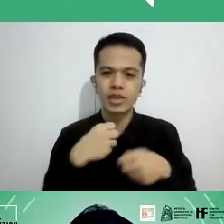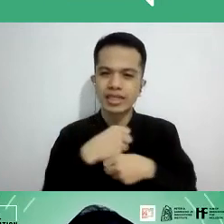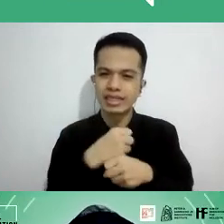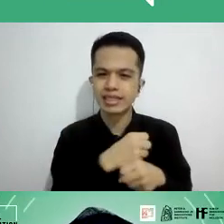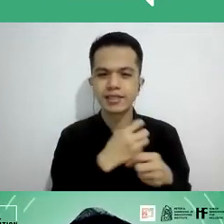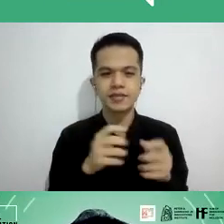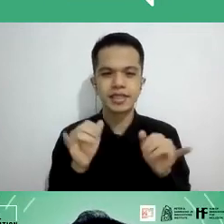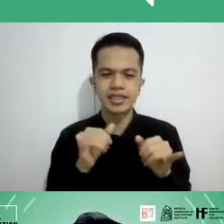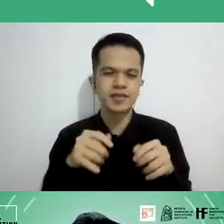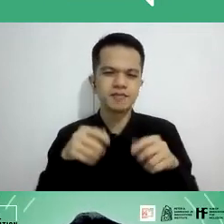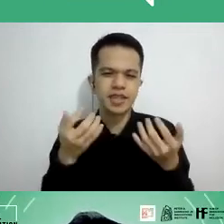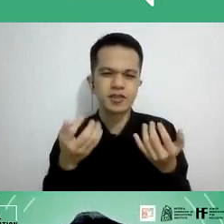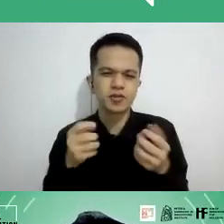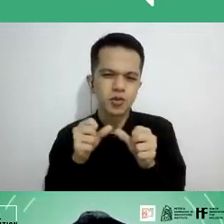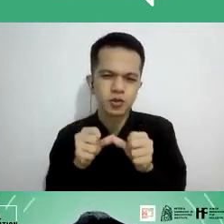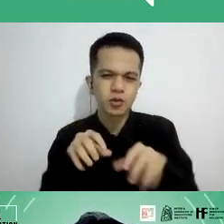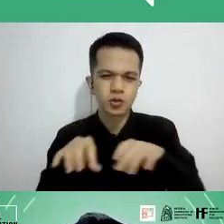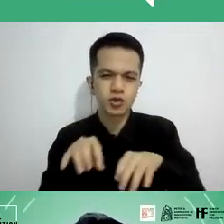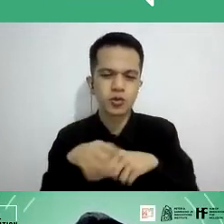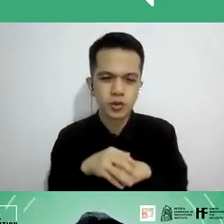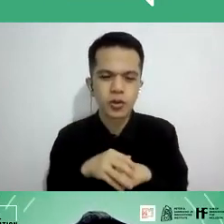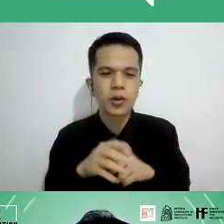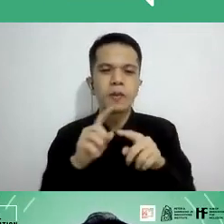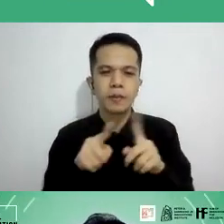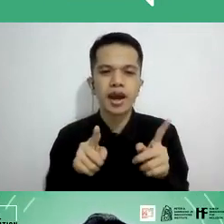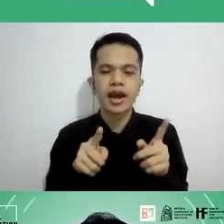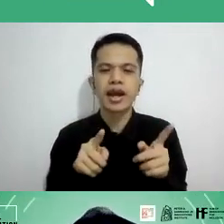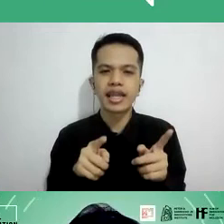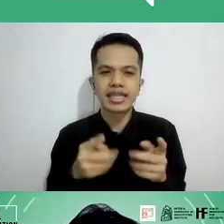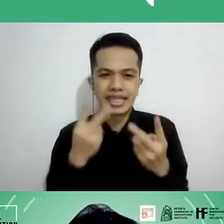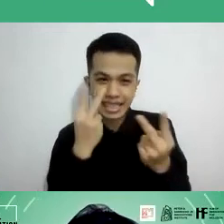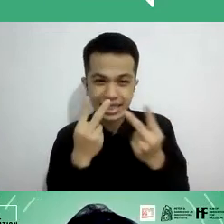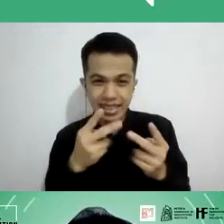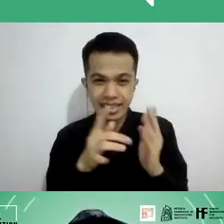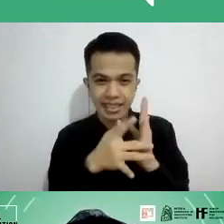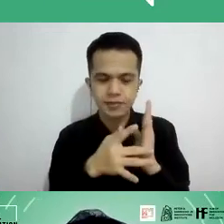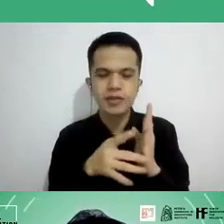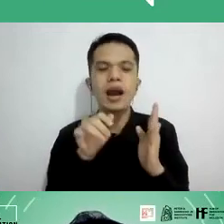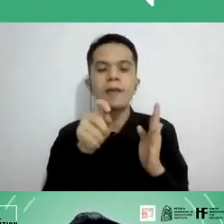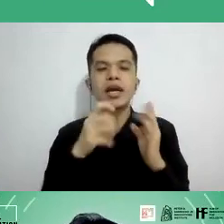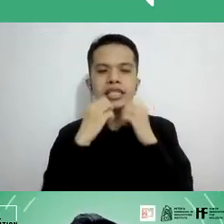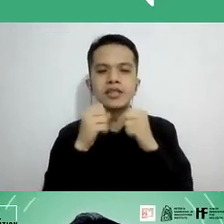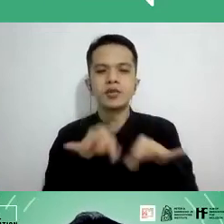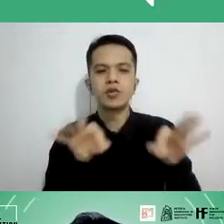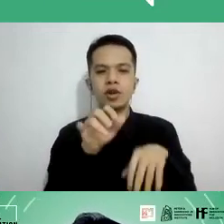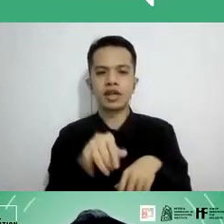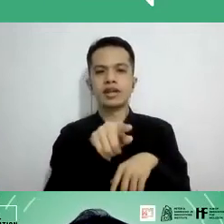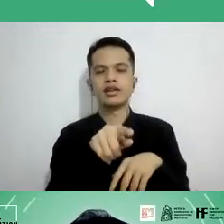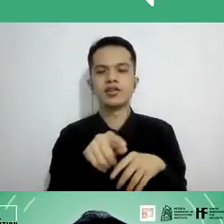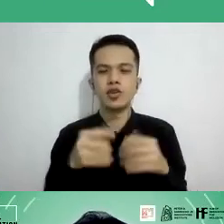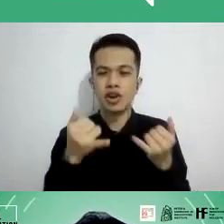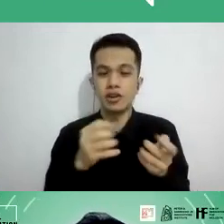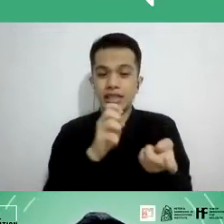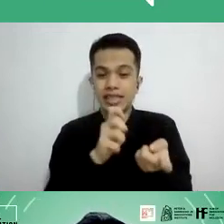in action. But it's important for us to look at these technologies with importance, because as the technology continues to